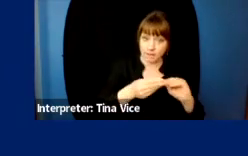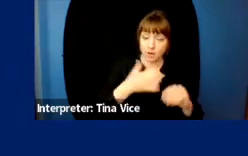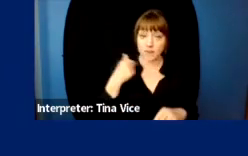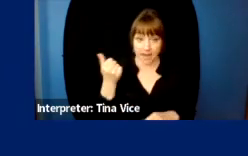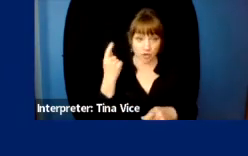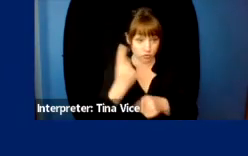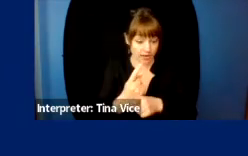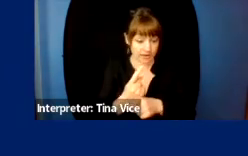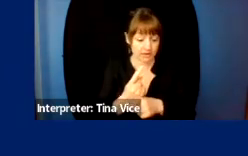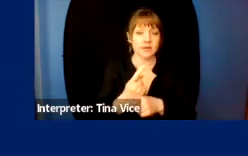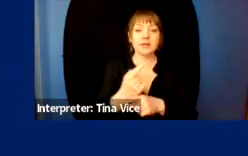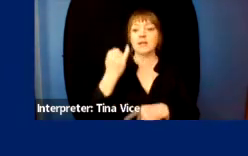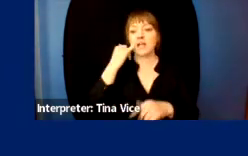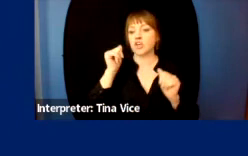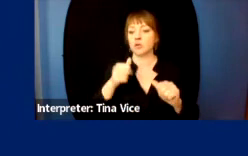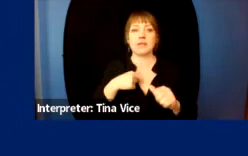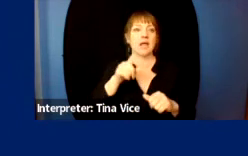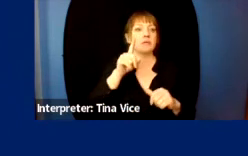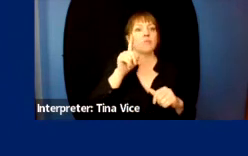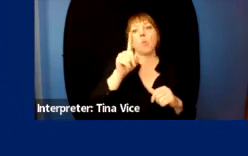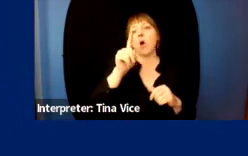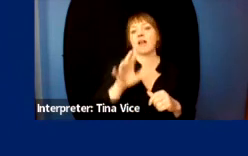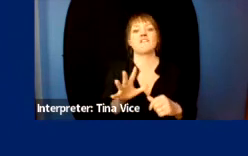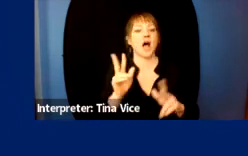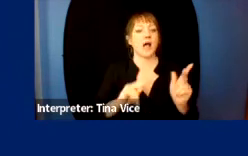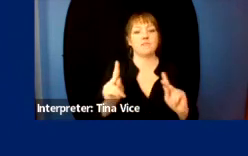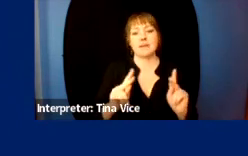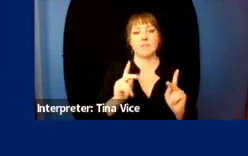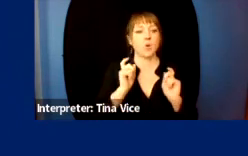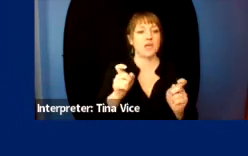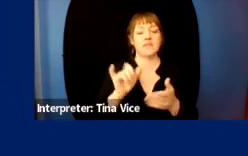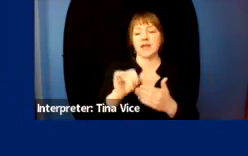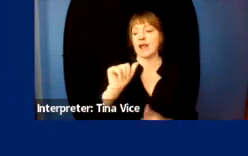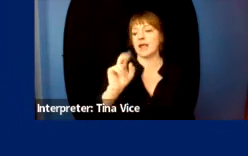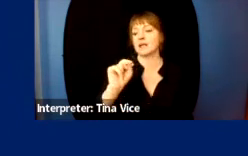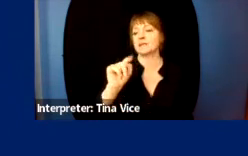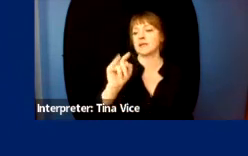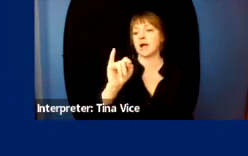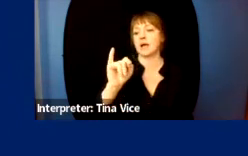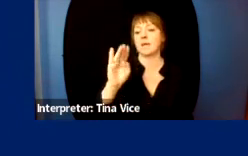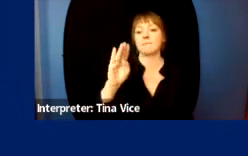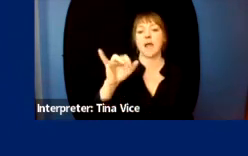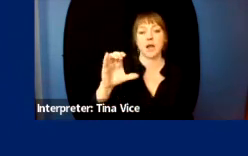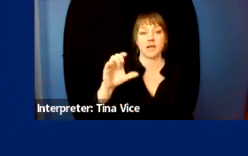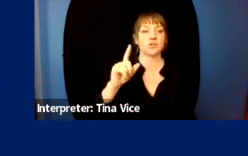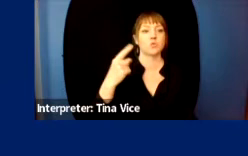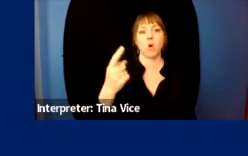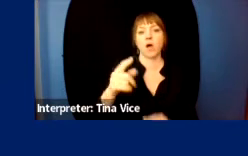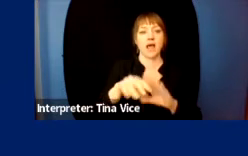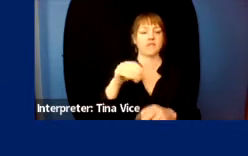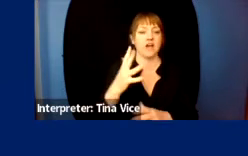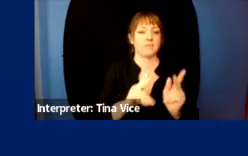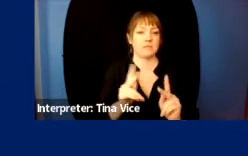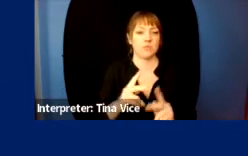like, I'm giving 1 in 5 people this antibiotic, or I'm giving this antibiotic to 5 people, 1 of them is going to save. That's really